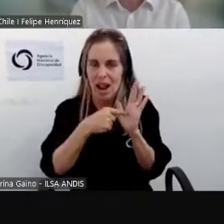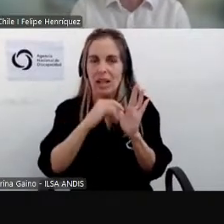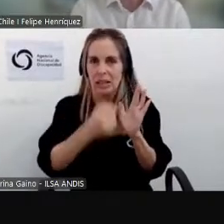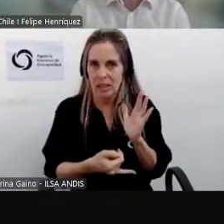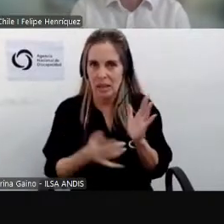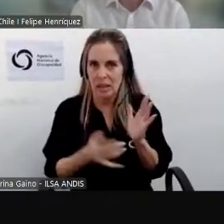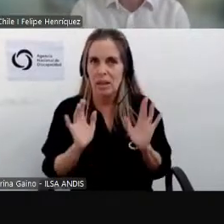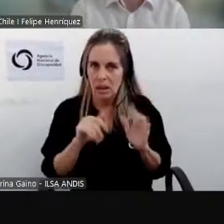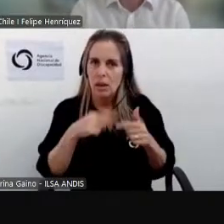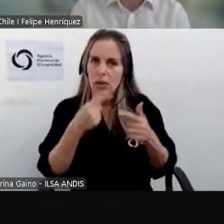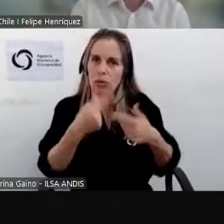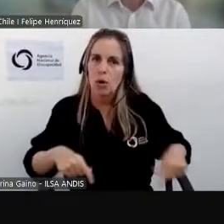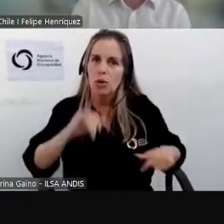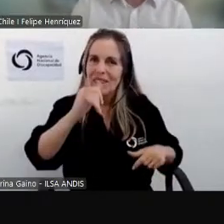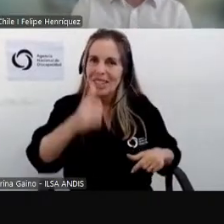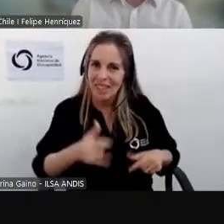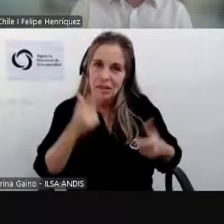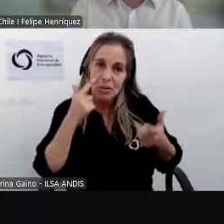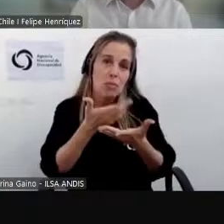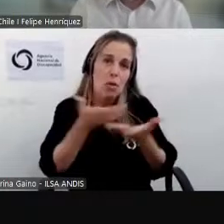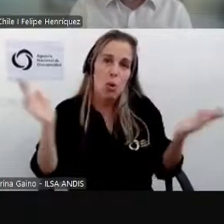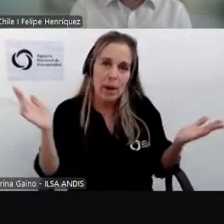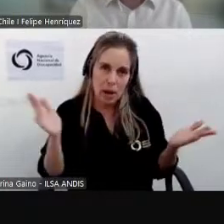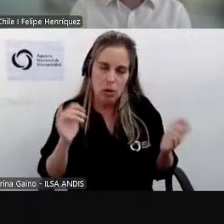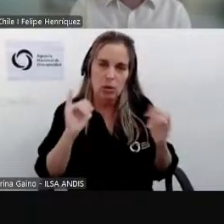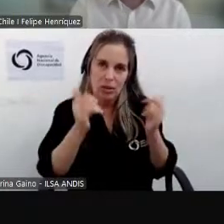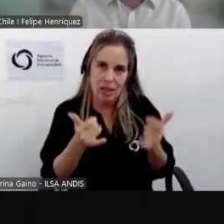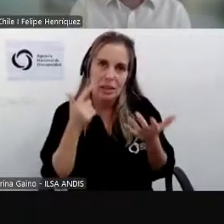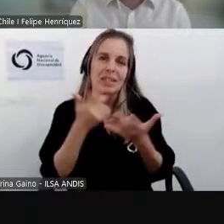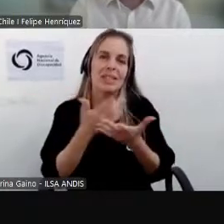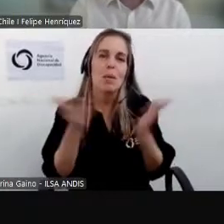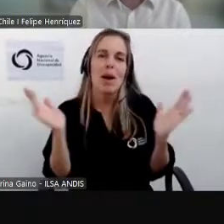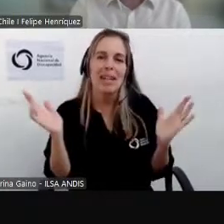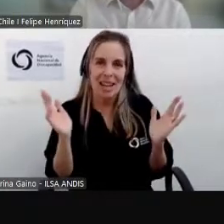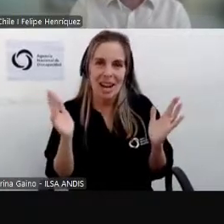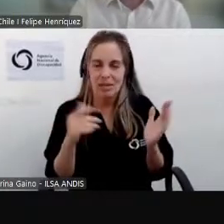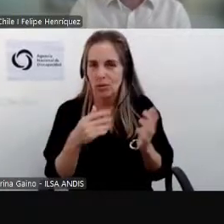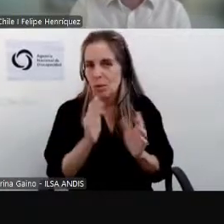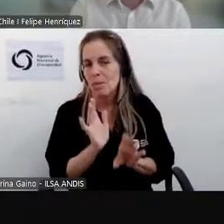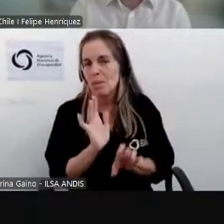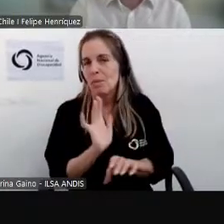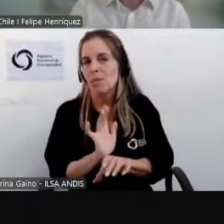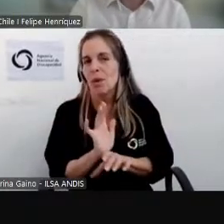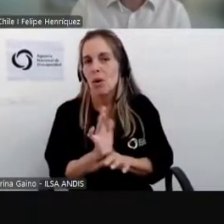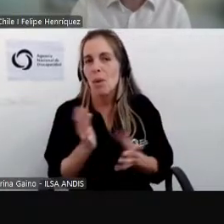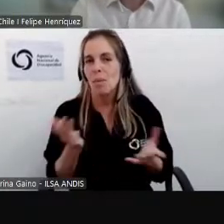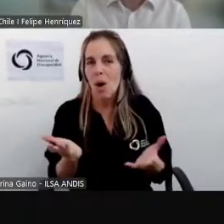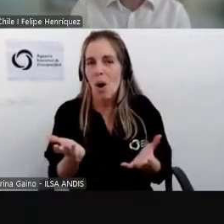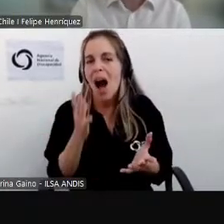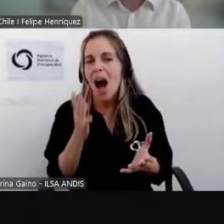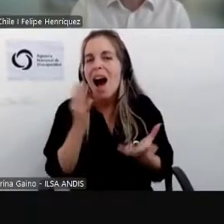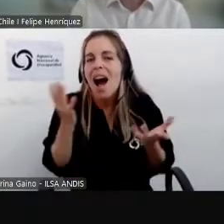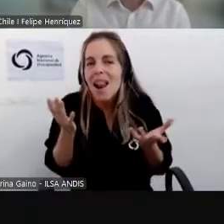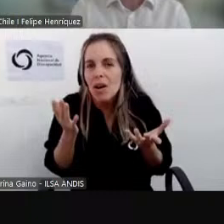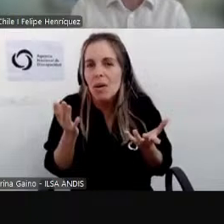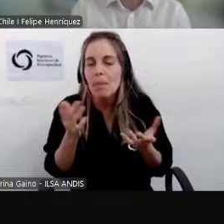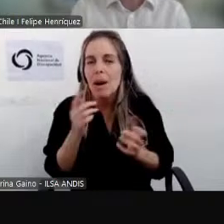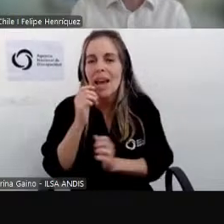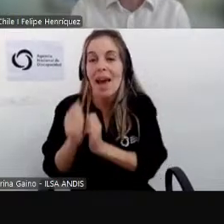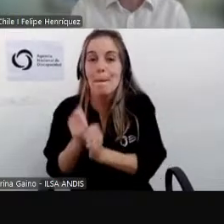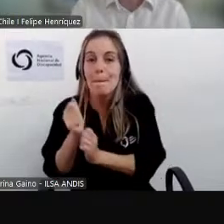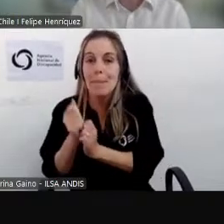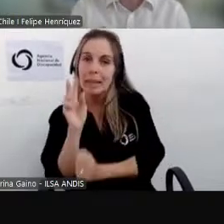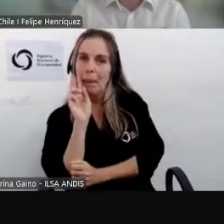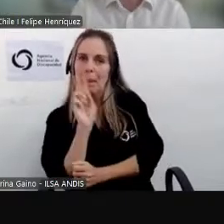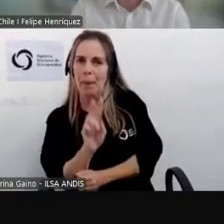included or embodied in a final declaration, all these elements become public elements, and this is also becomes a sort